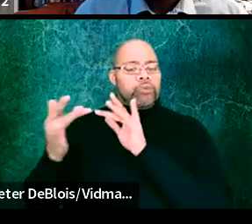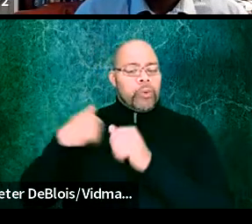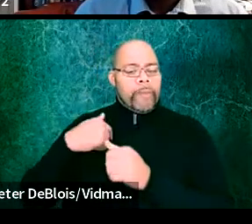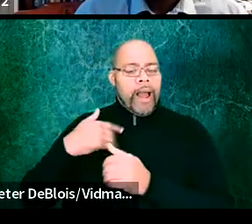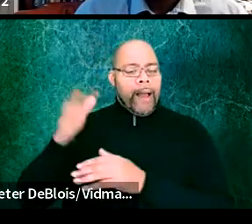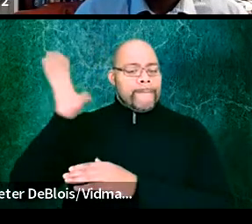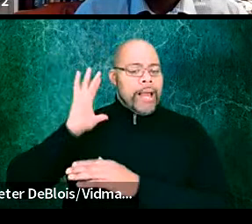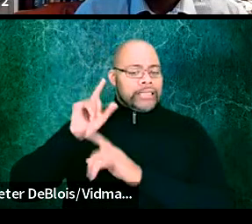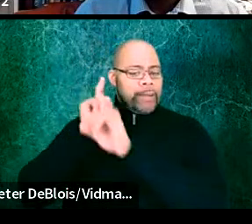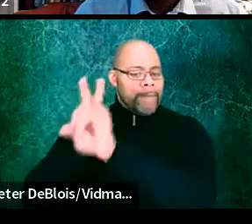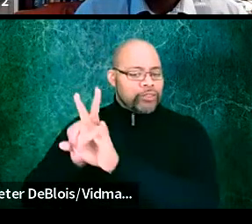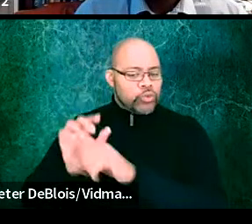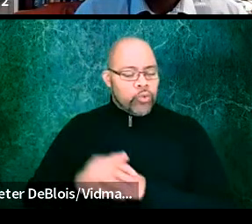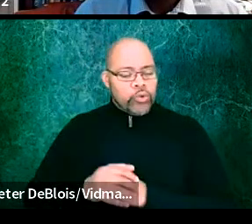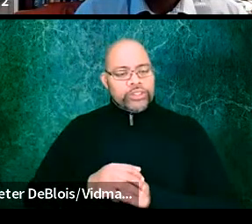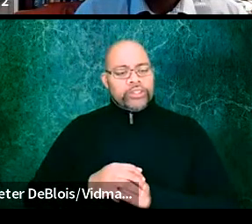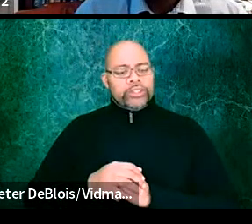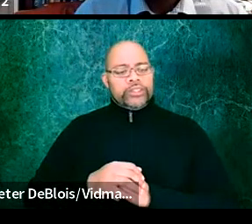past mentors